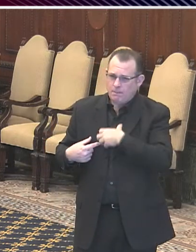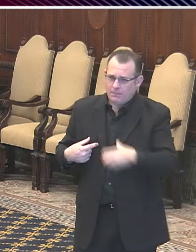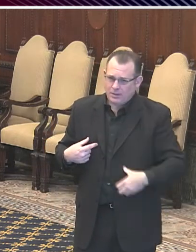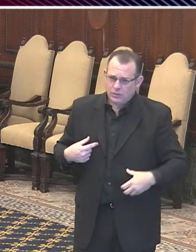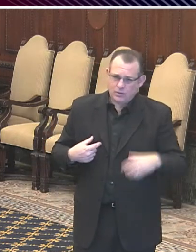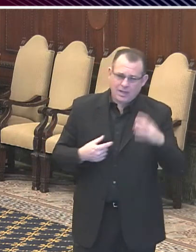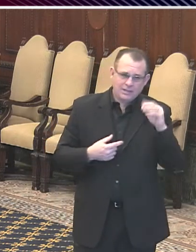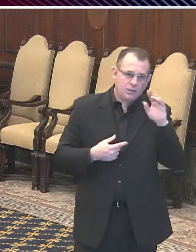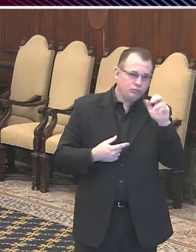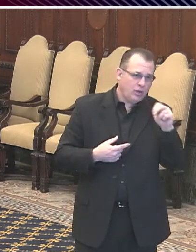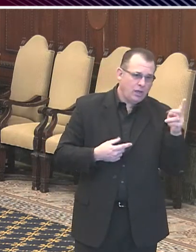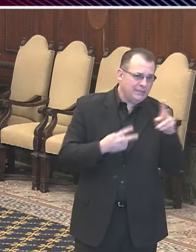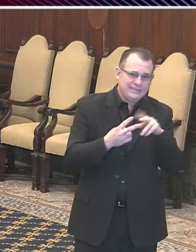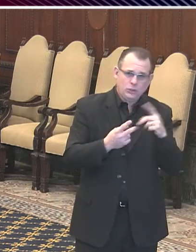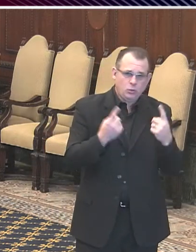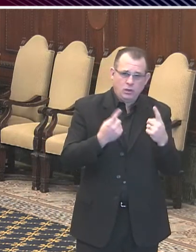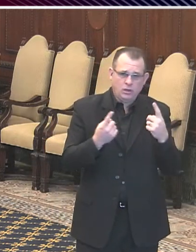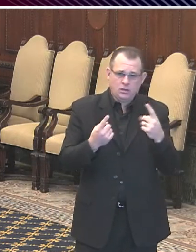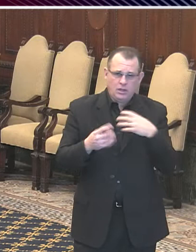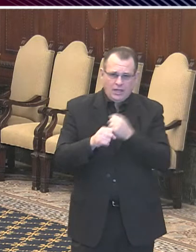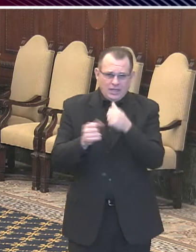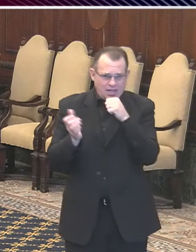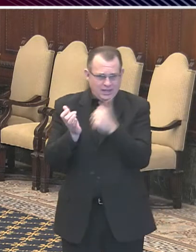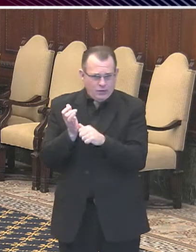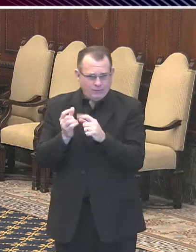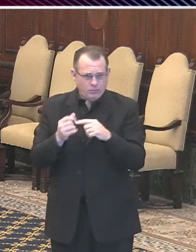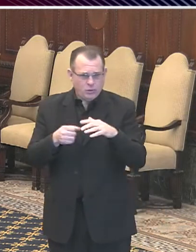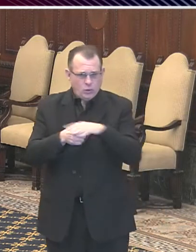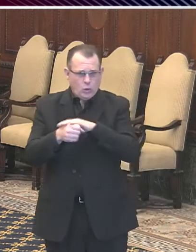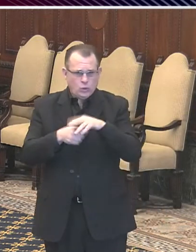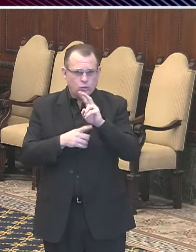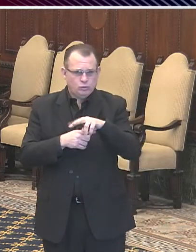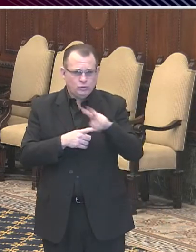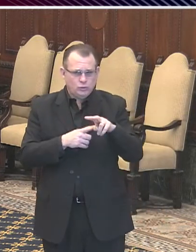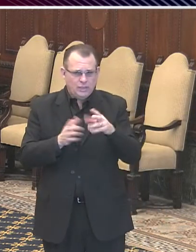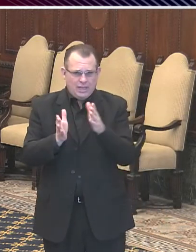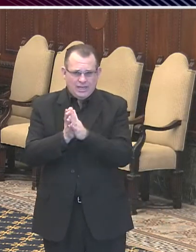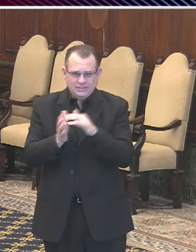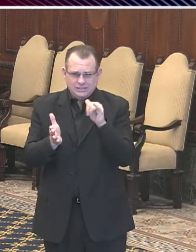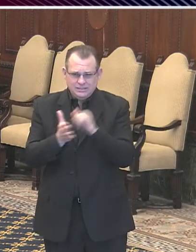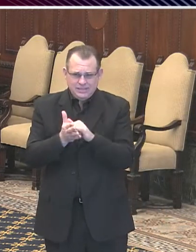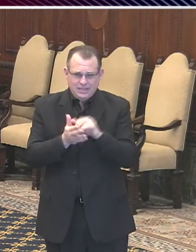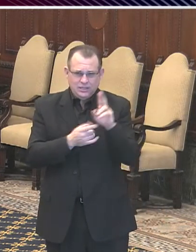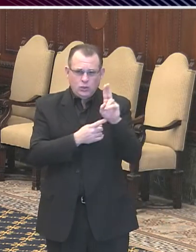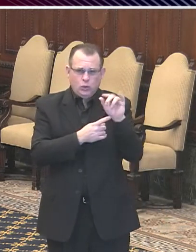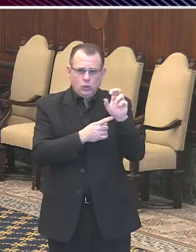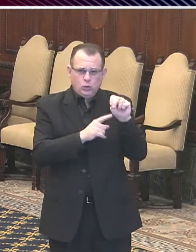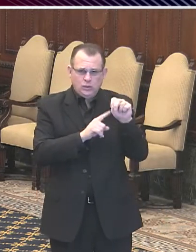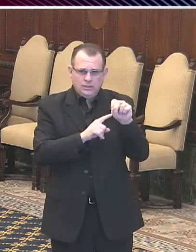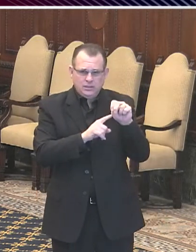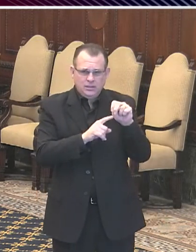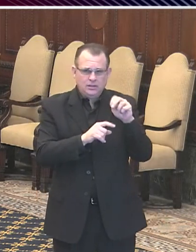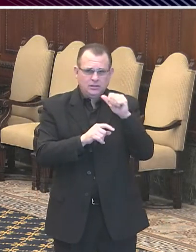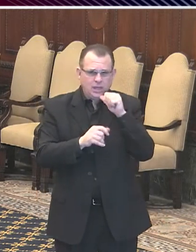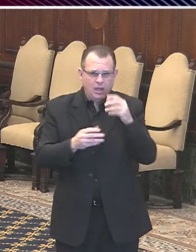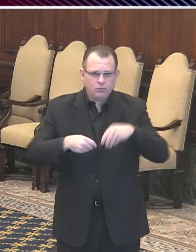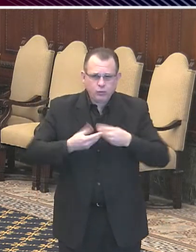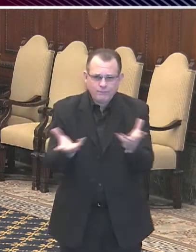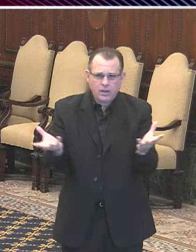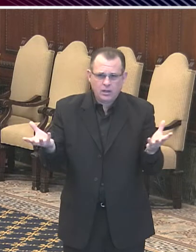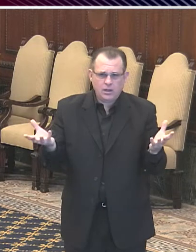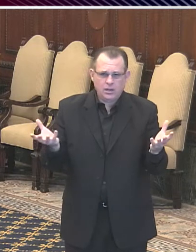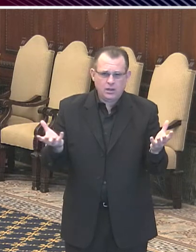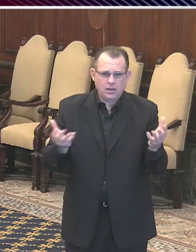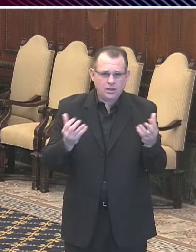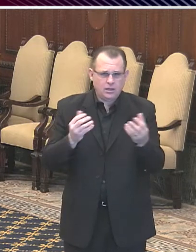Brian. We obtained a letter from Local 22 asking that the union no longer provide numbers of those